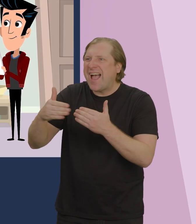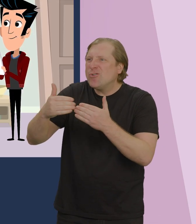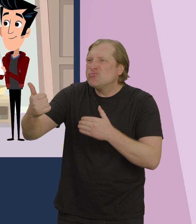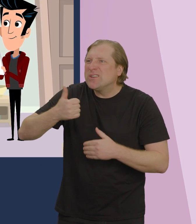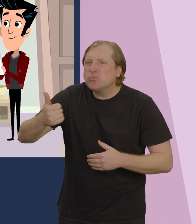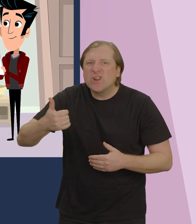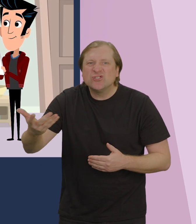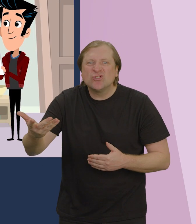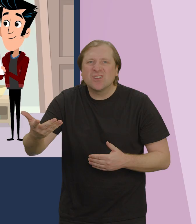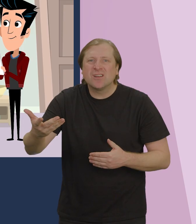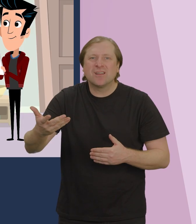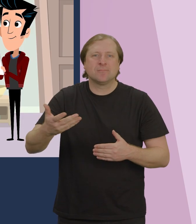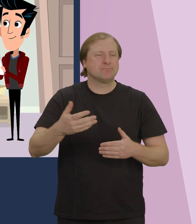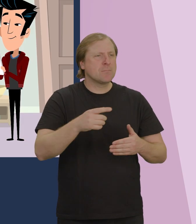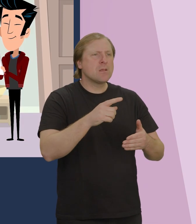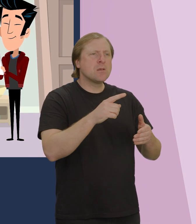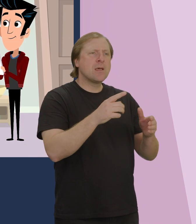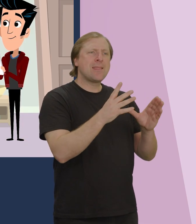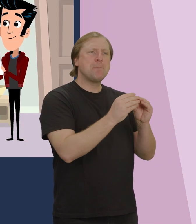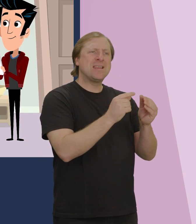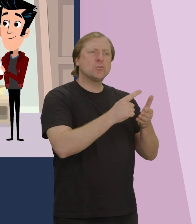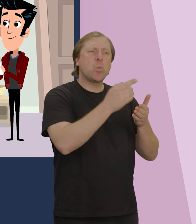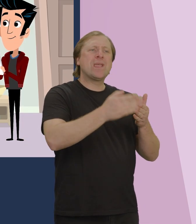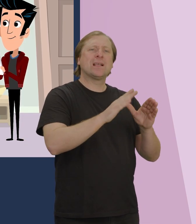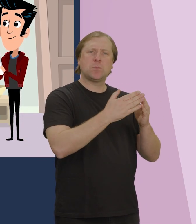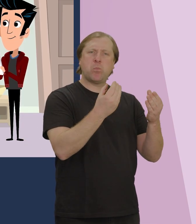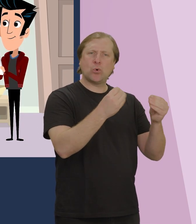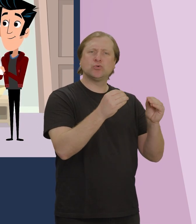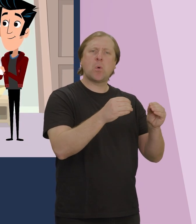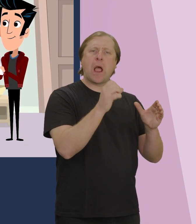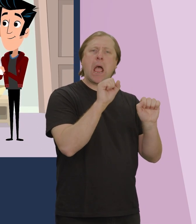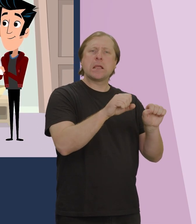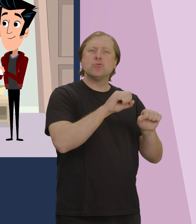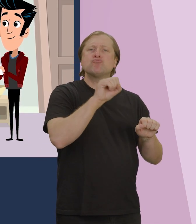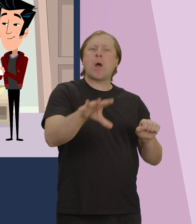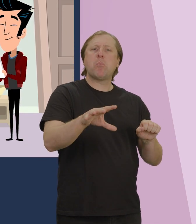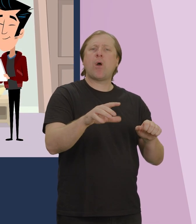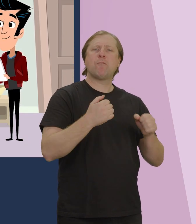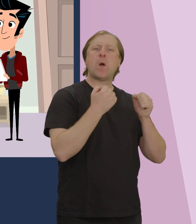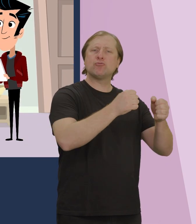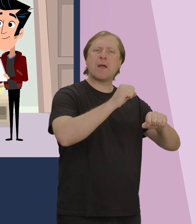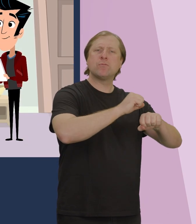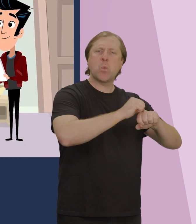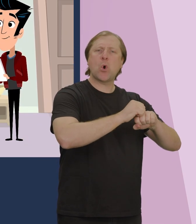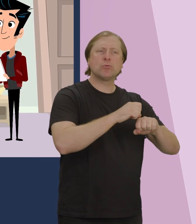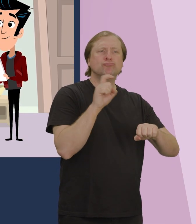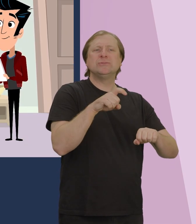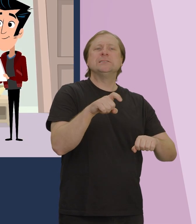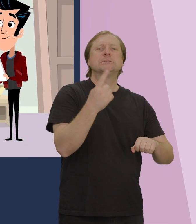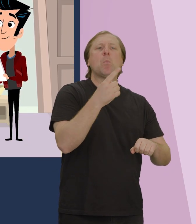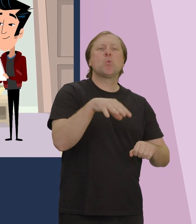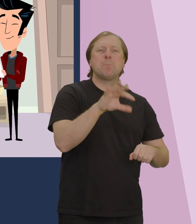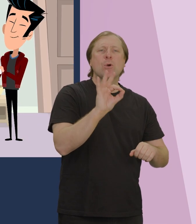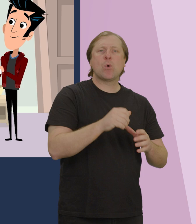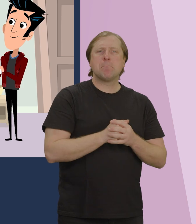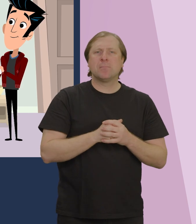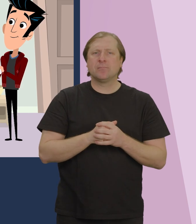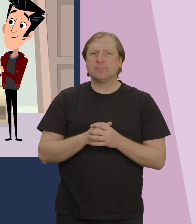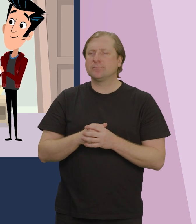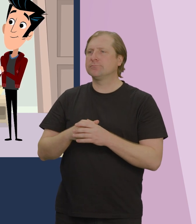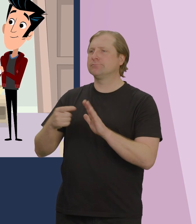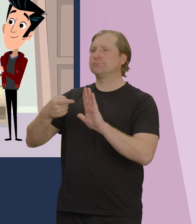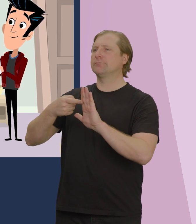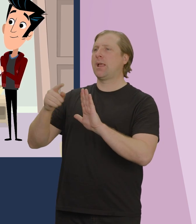there? They meet on weekends at Bargeman's Books. I can drop her off on my way to work. She just needs to be picked up.